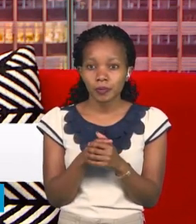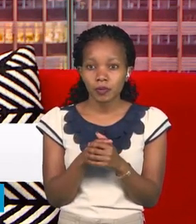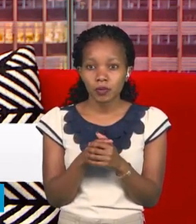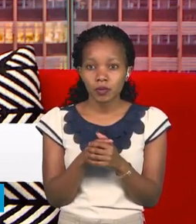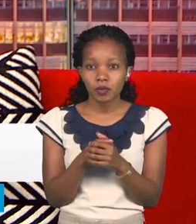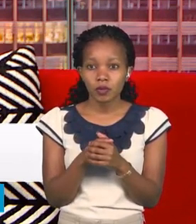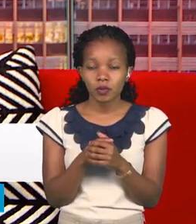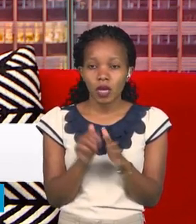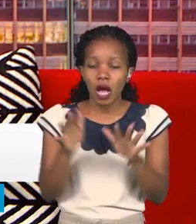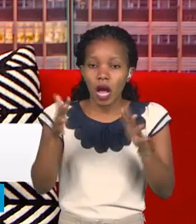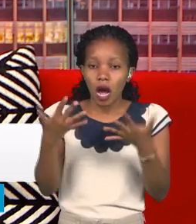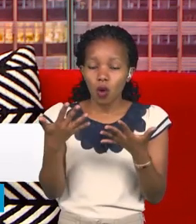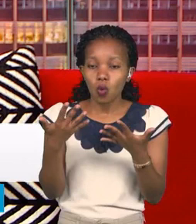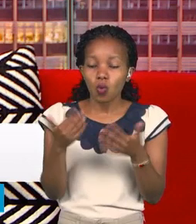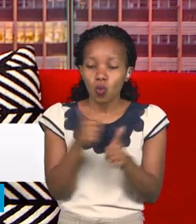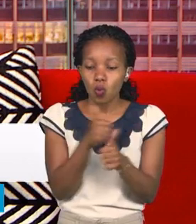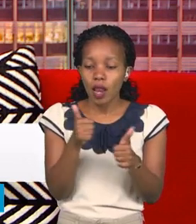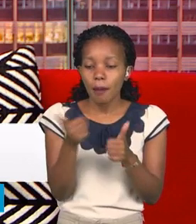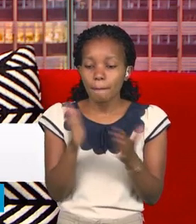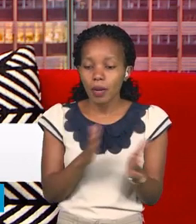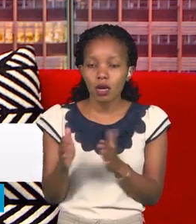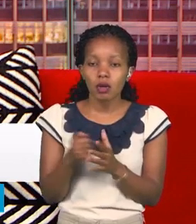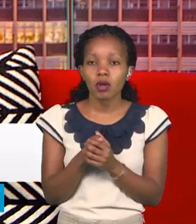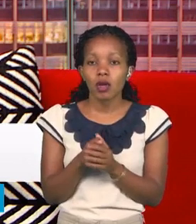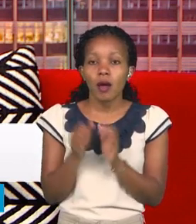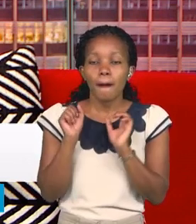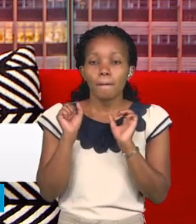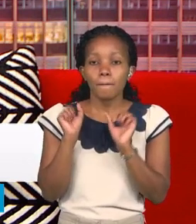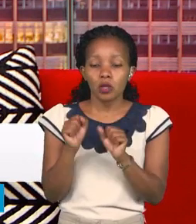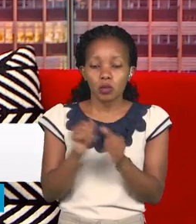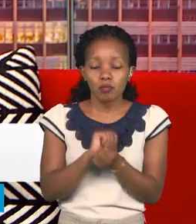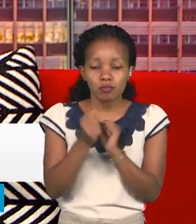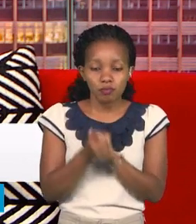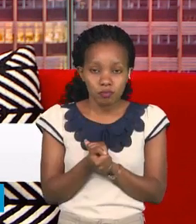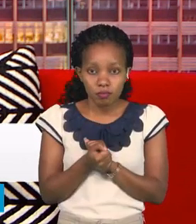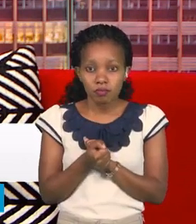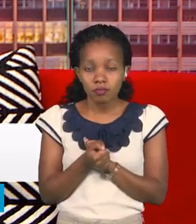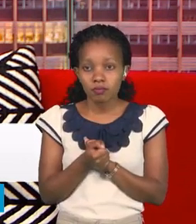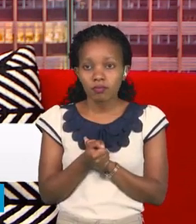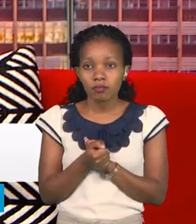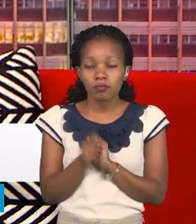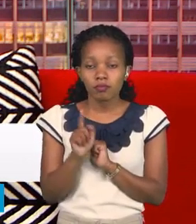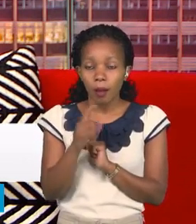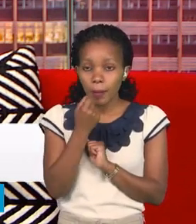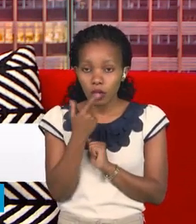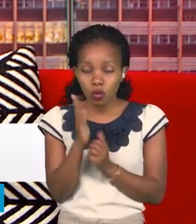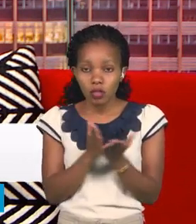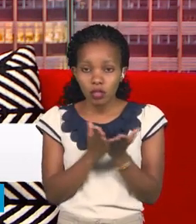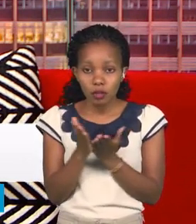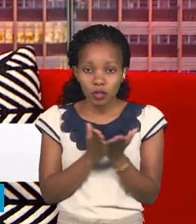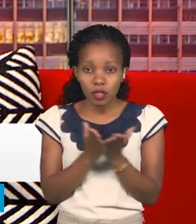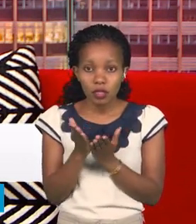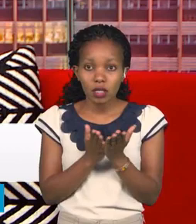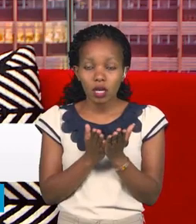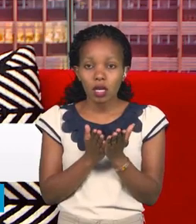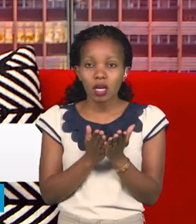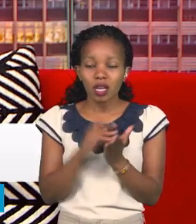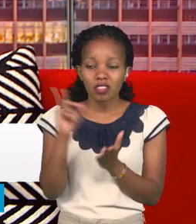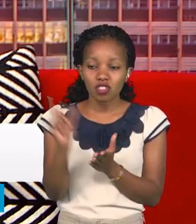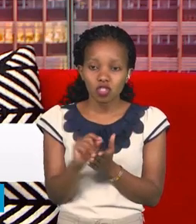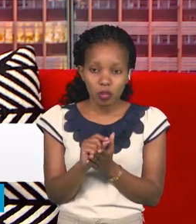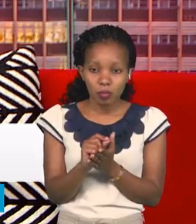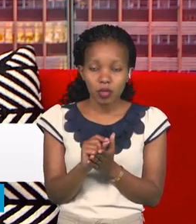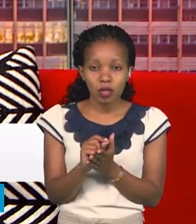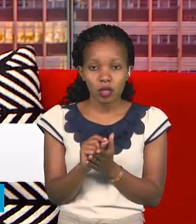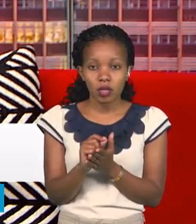how well it is packaged, and then you know how you can translate that high-end medical services at an affordable cost is also